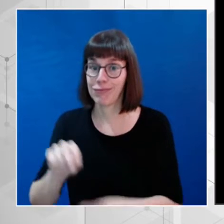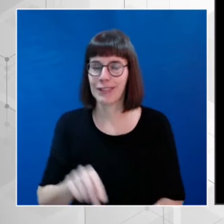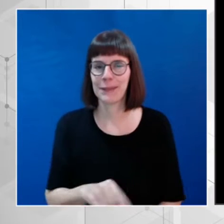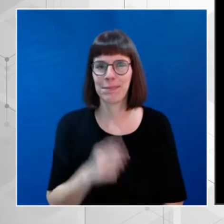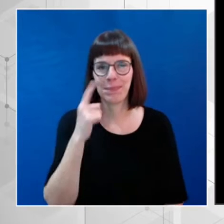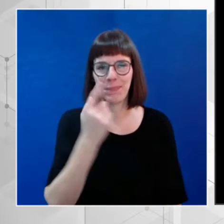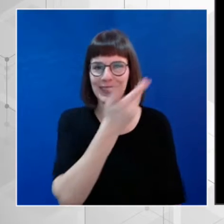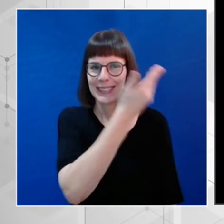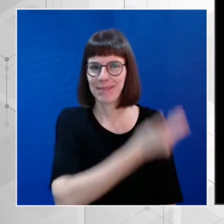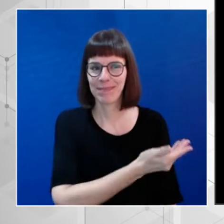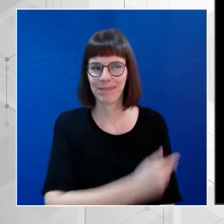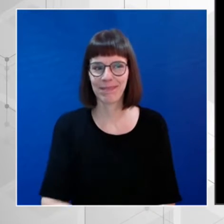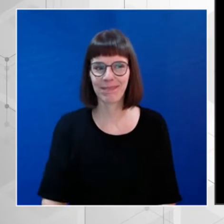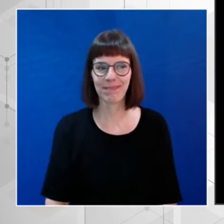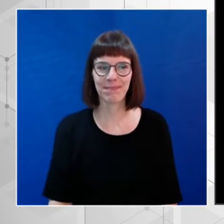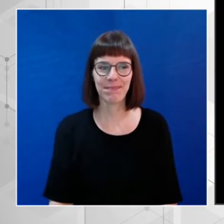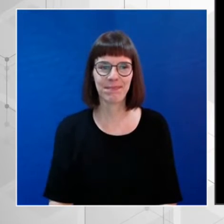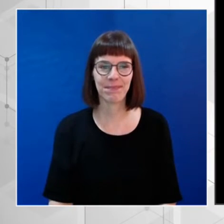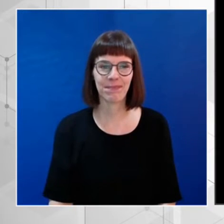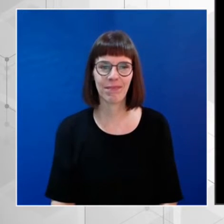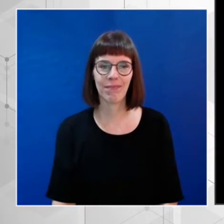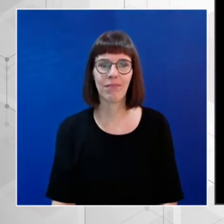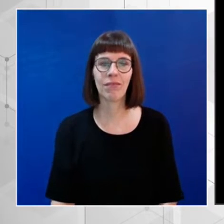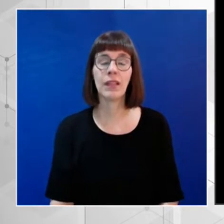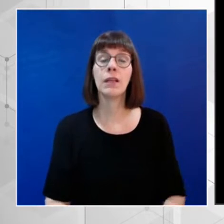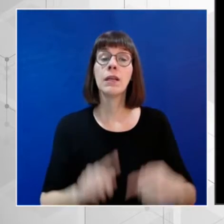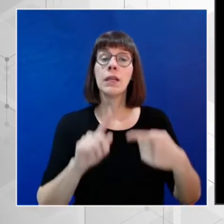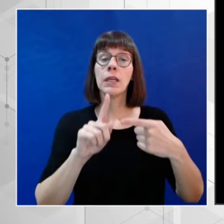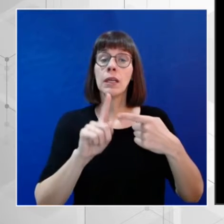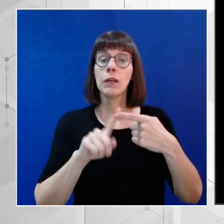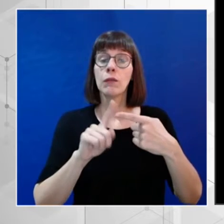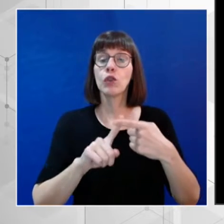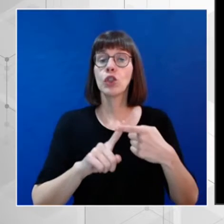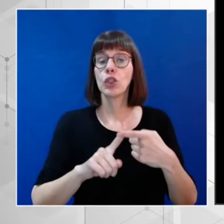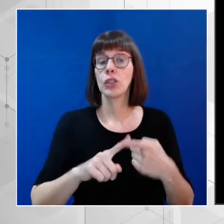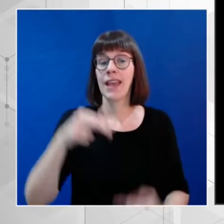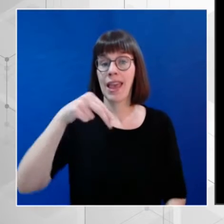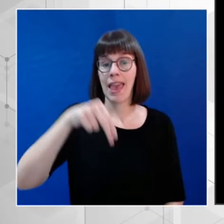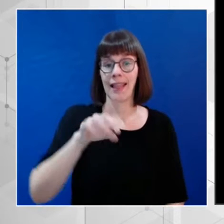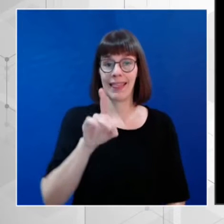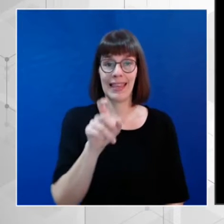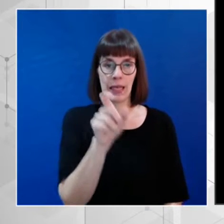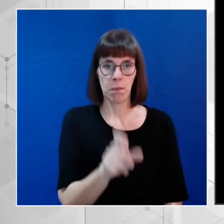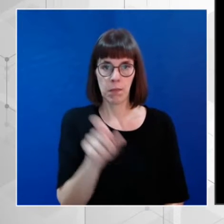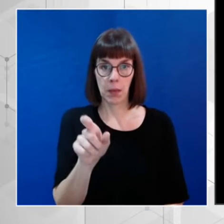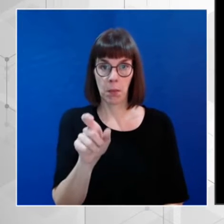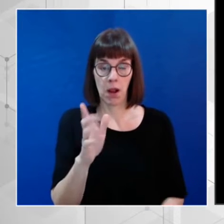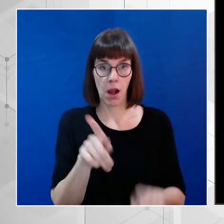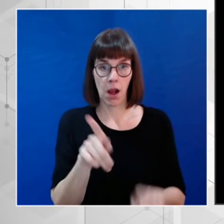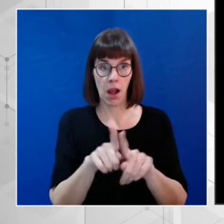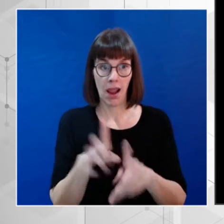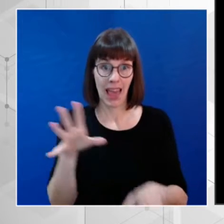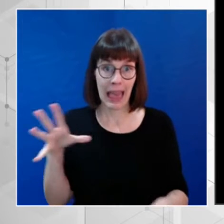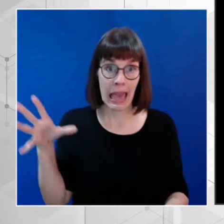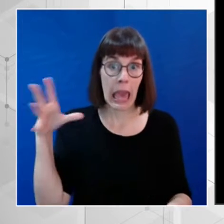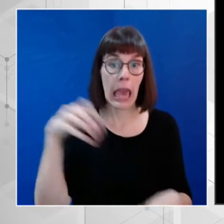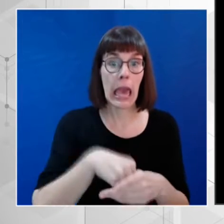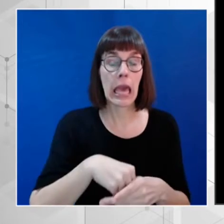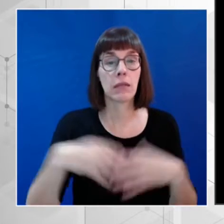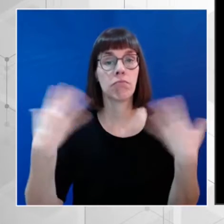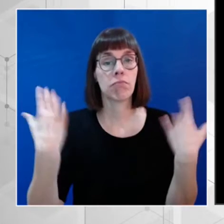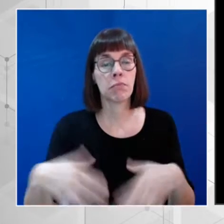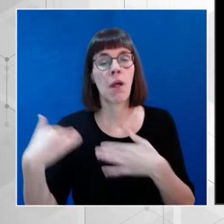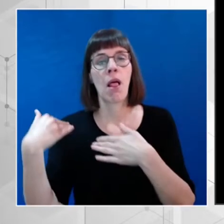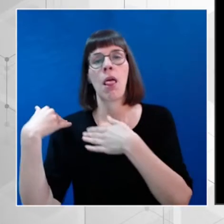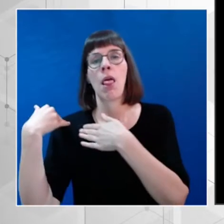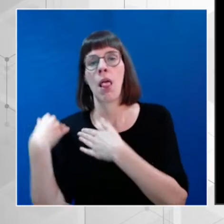And first of all, for ND people, fitting in is hard work and an immense mental load. The